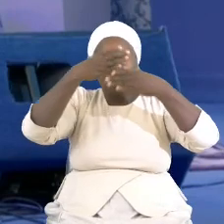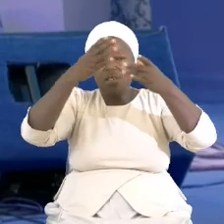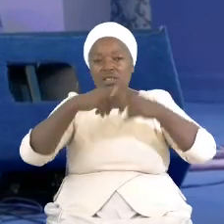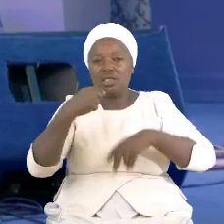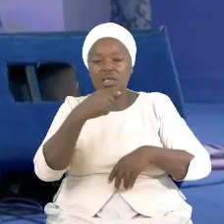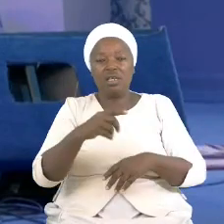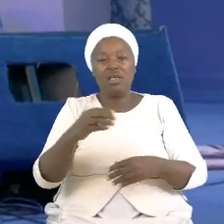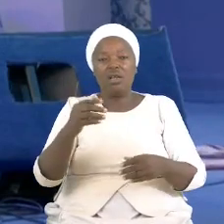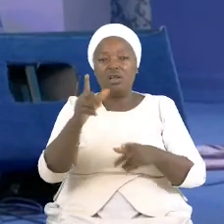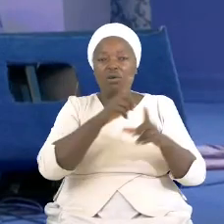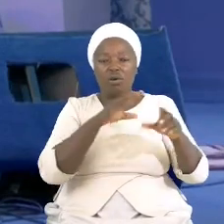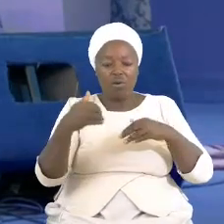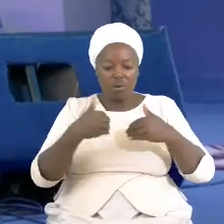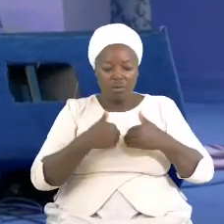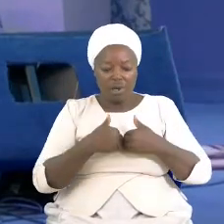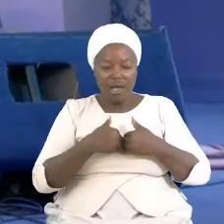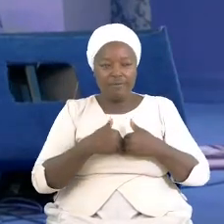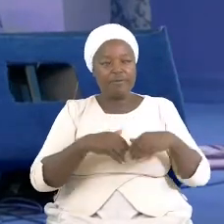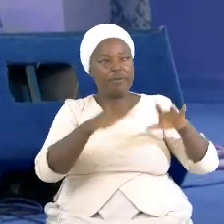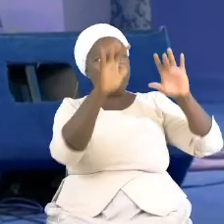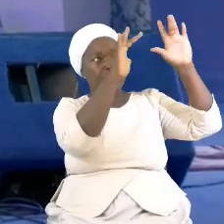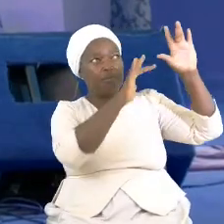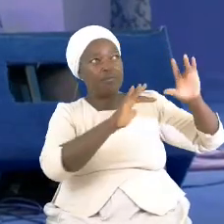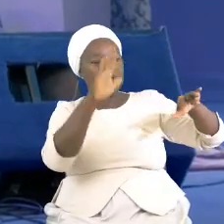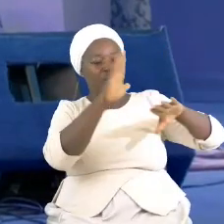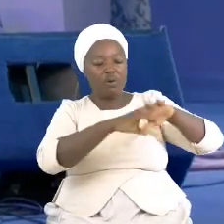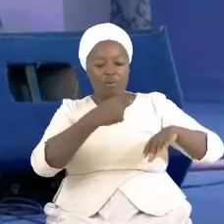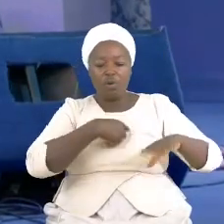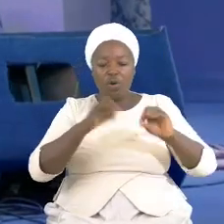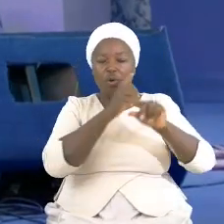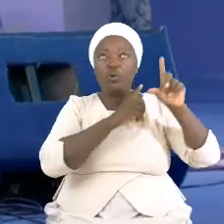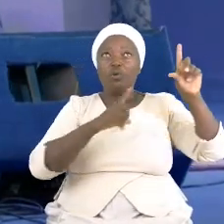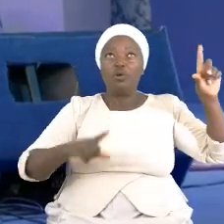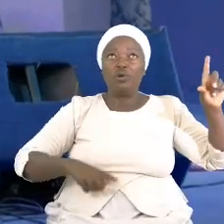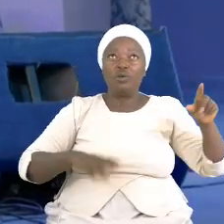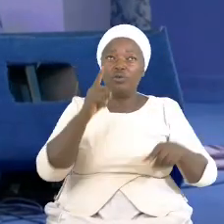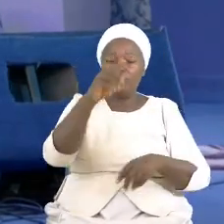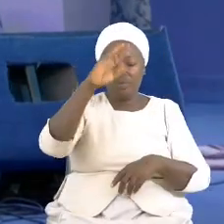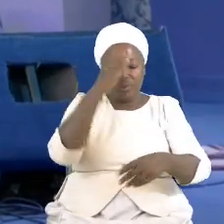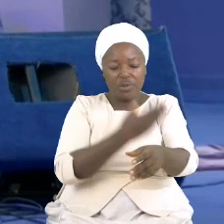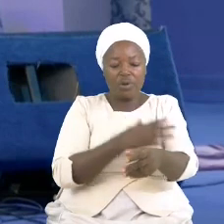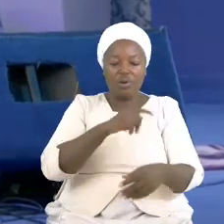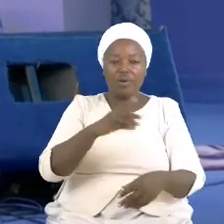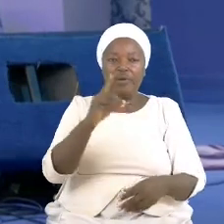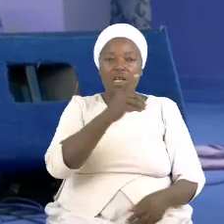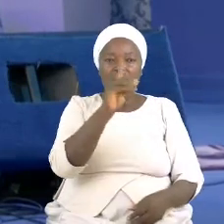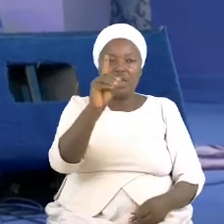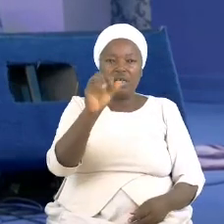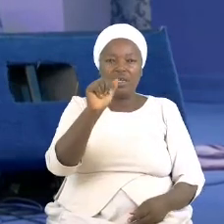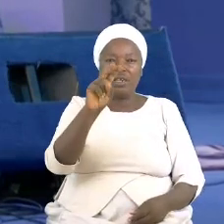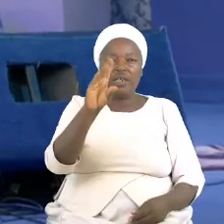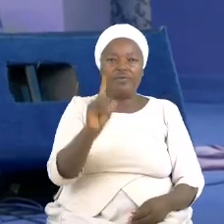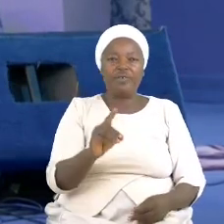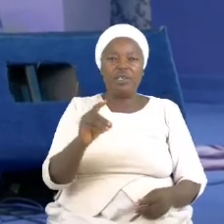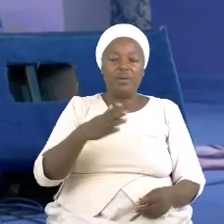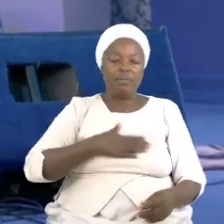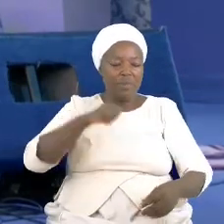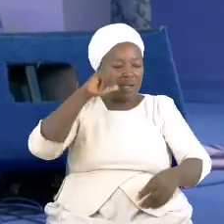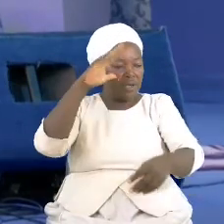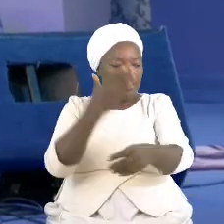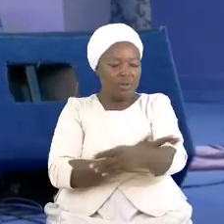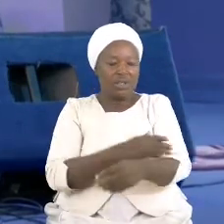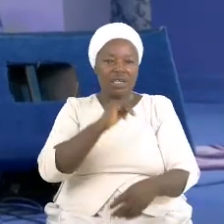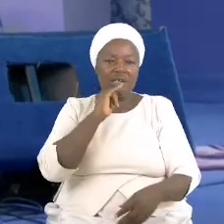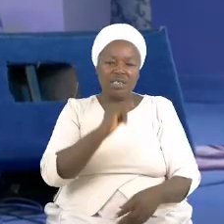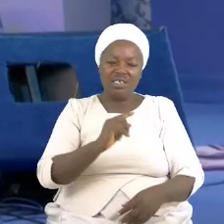Lord, thou son of David. My daughter is grievously vexed with the